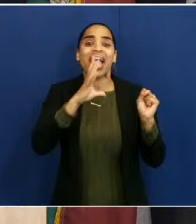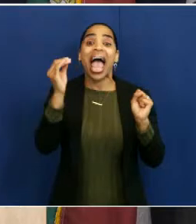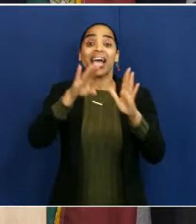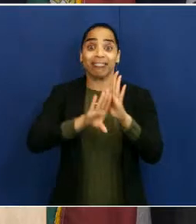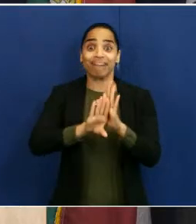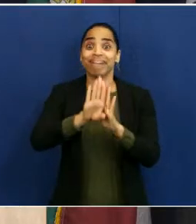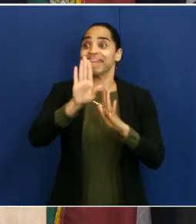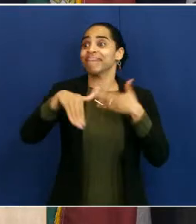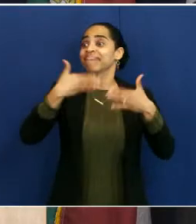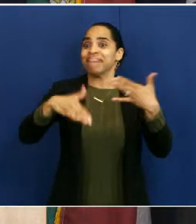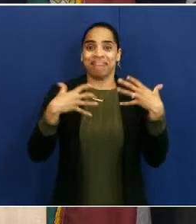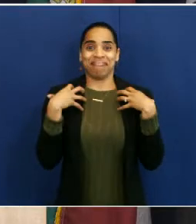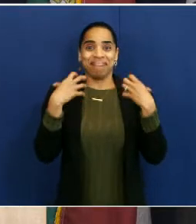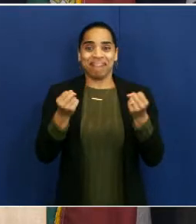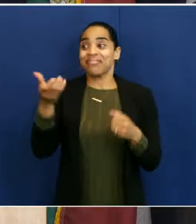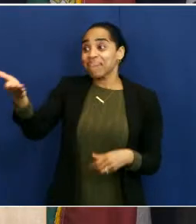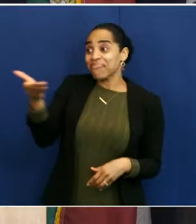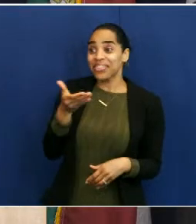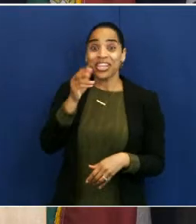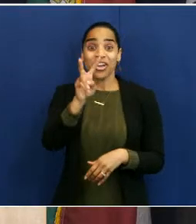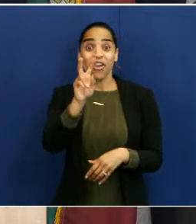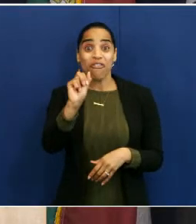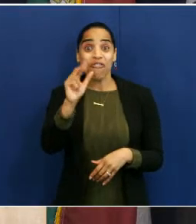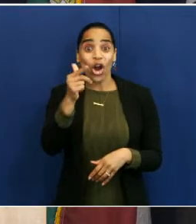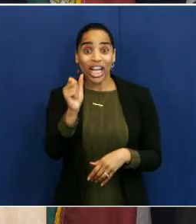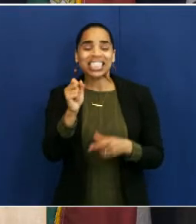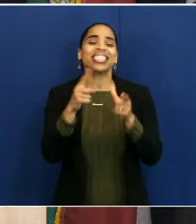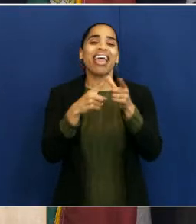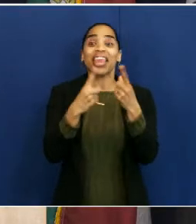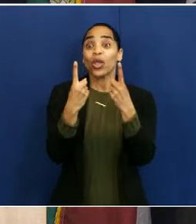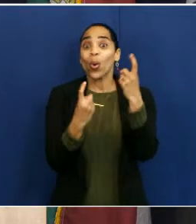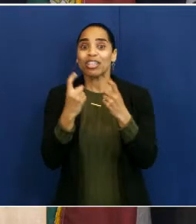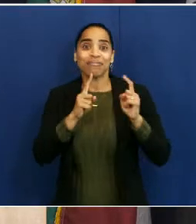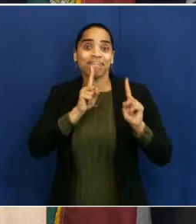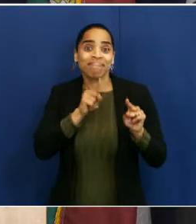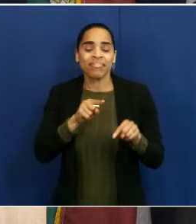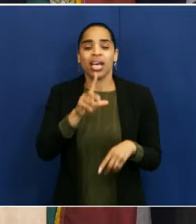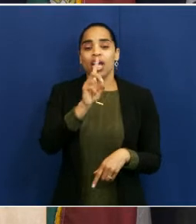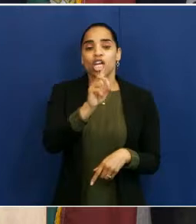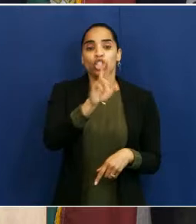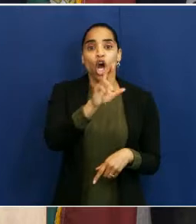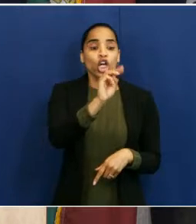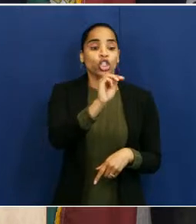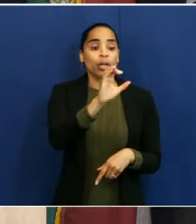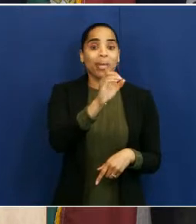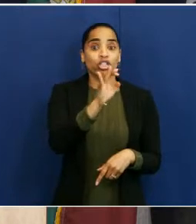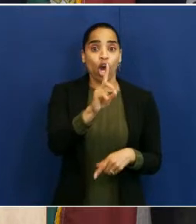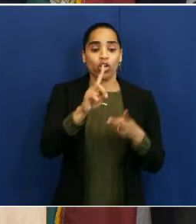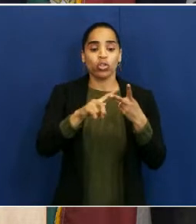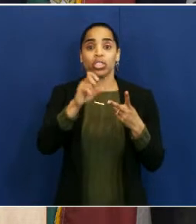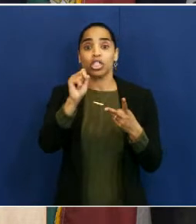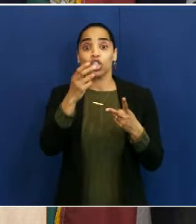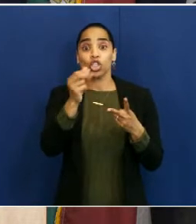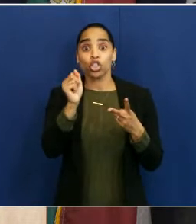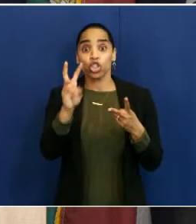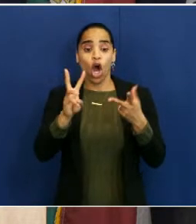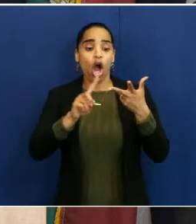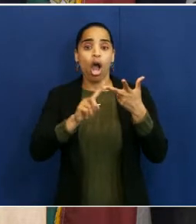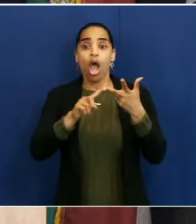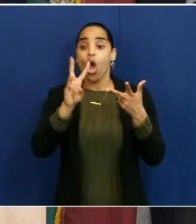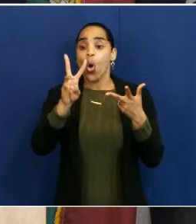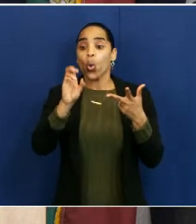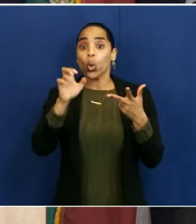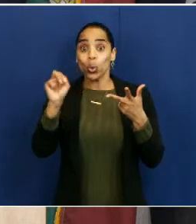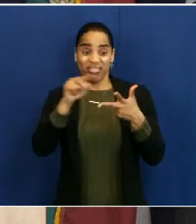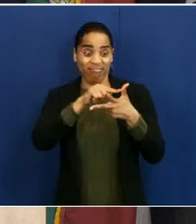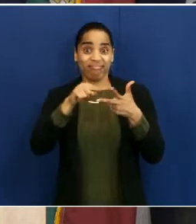way. Next, we'll hear from Supervisor Nora Vargas. We'll take your questions, and Drs. McDonald, Shaw, and Wooten are all on hand for your